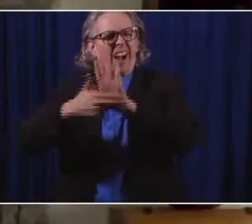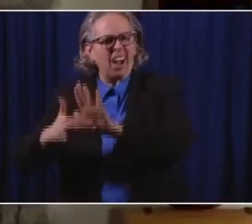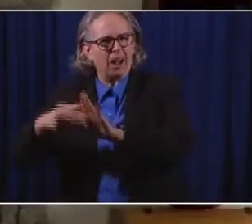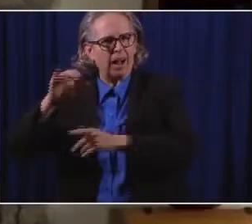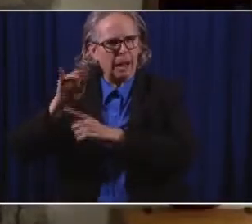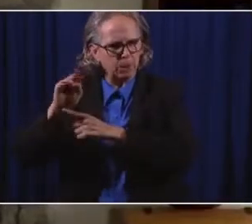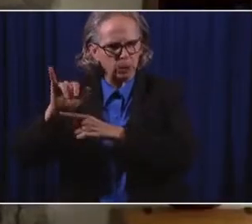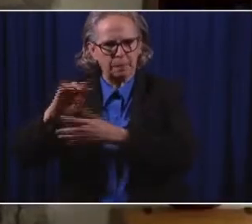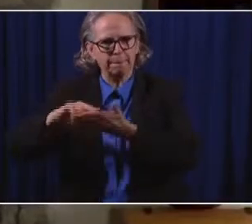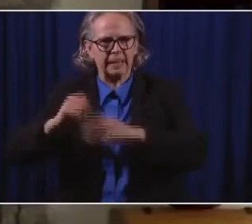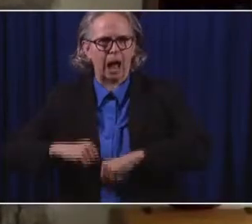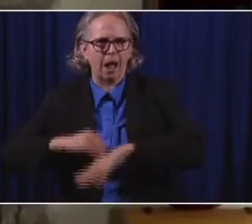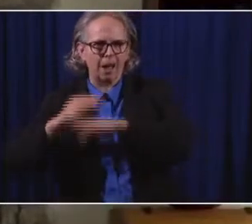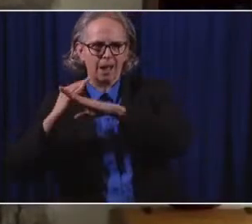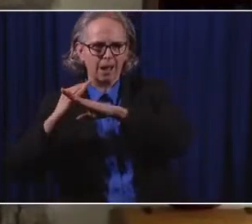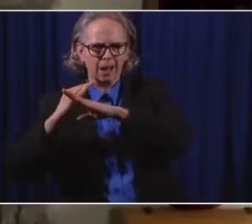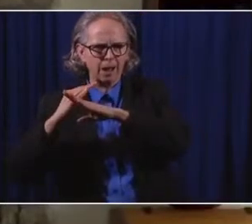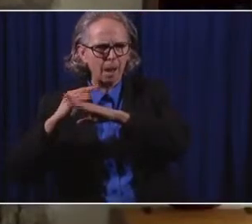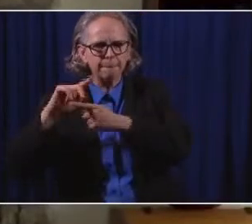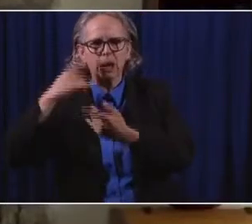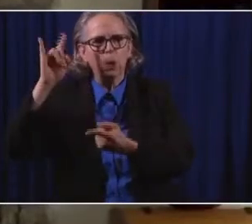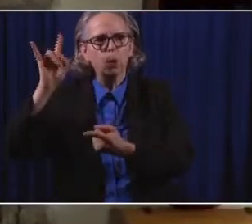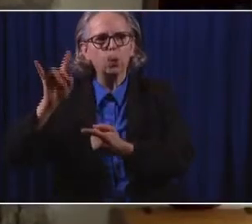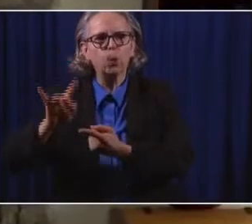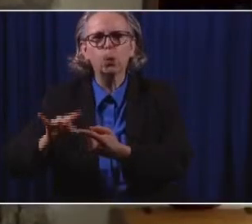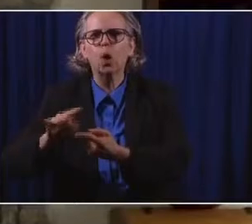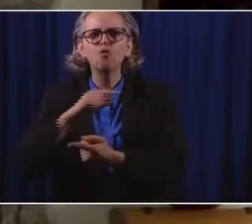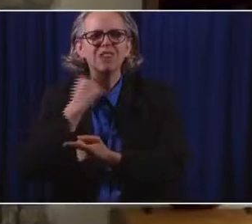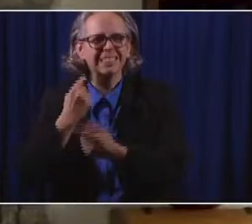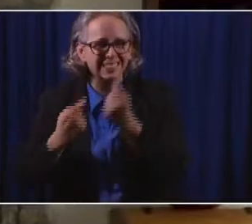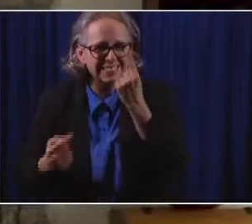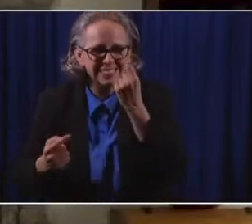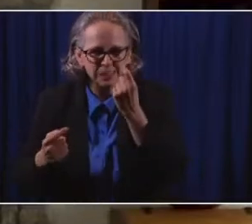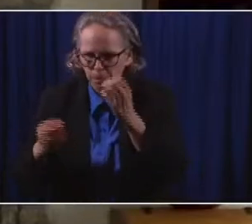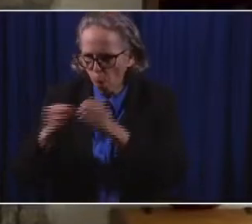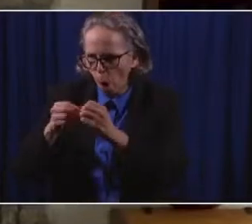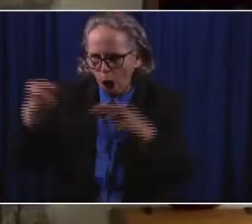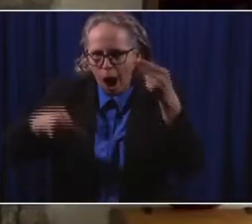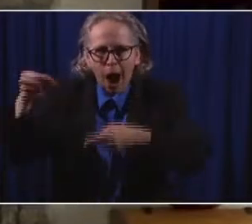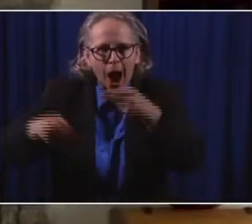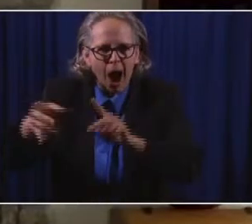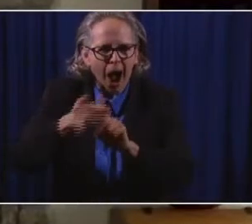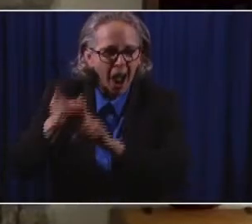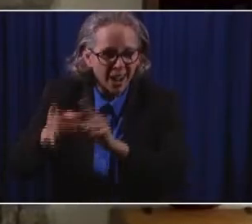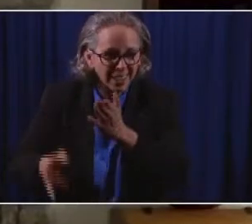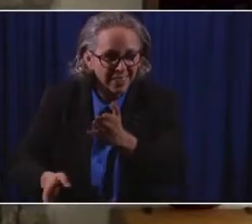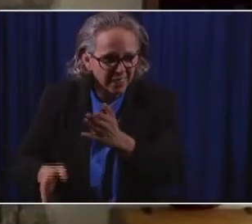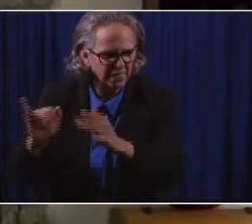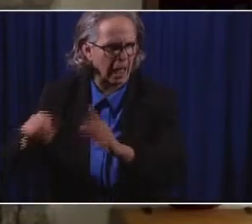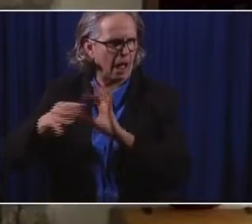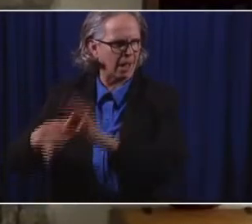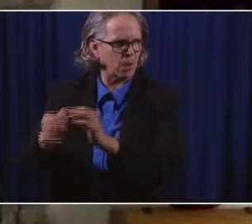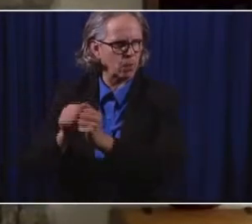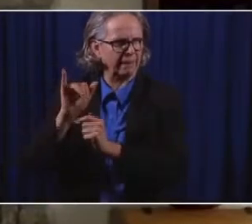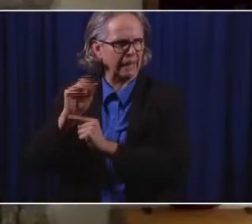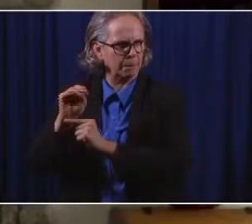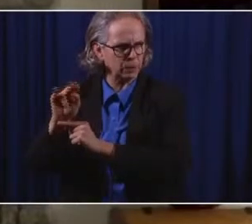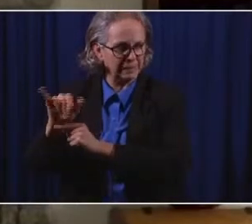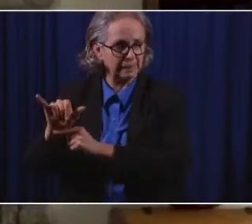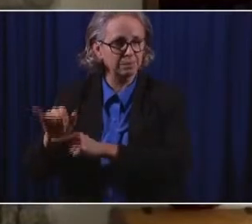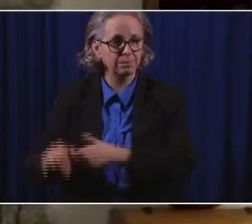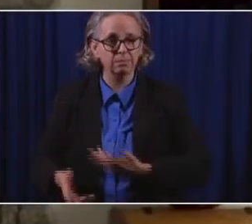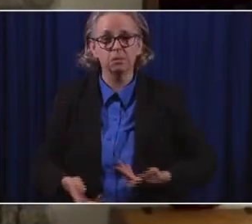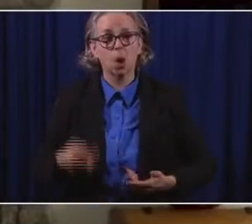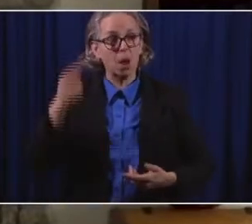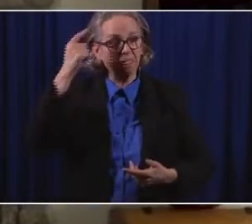people who can get it in the future. But, that would be a horrible, horrible strategy. It would be a strategy